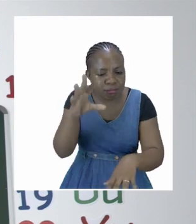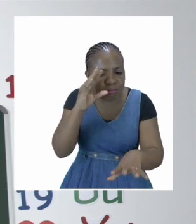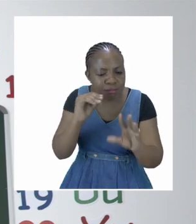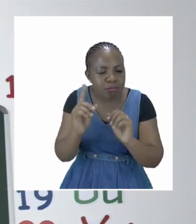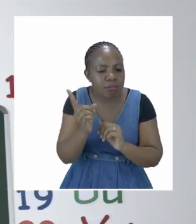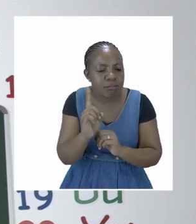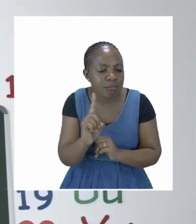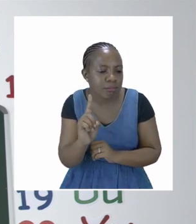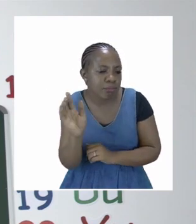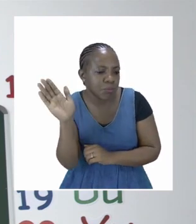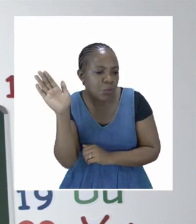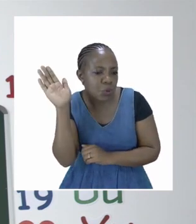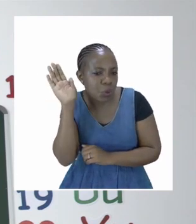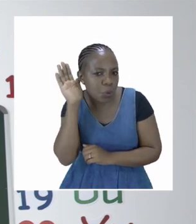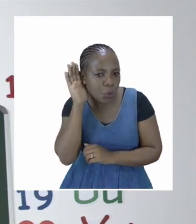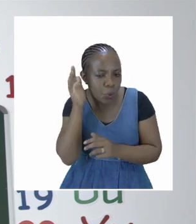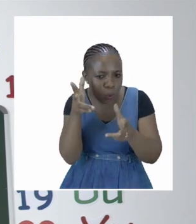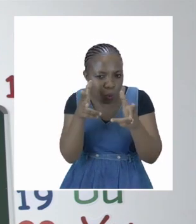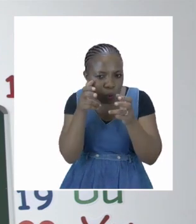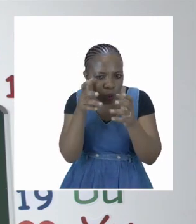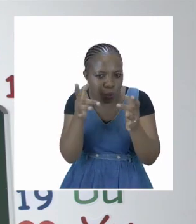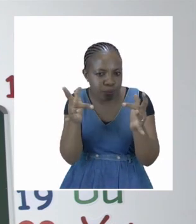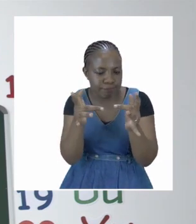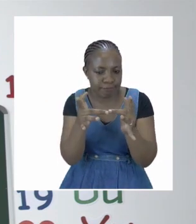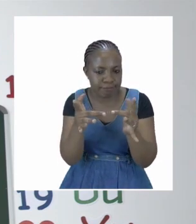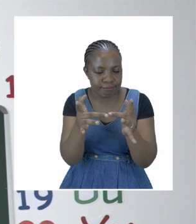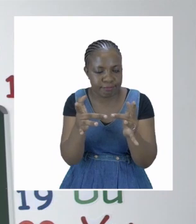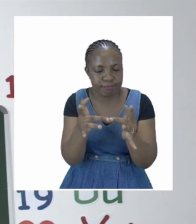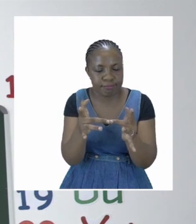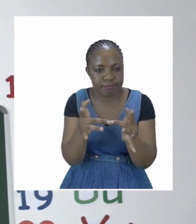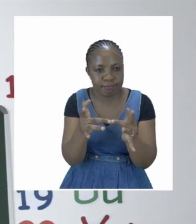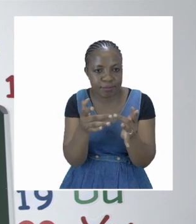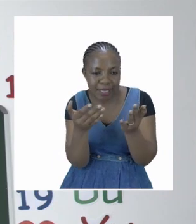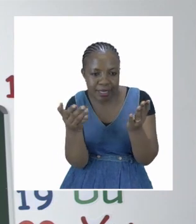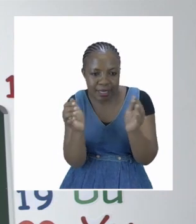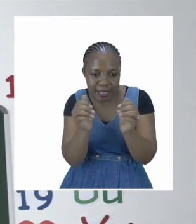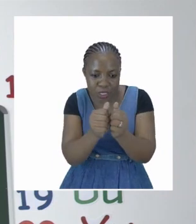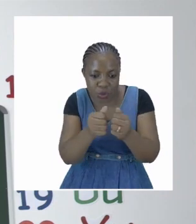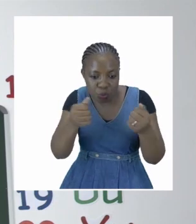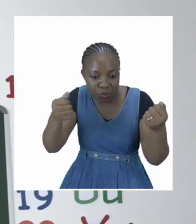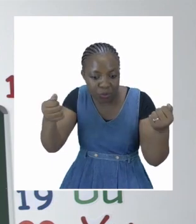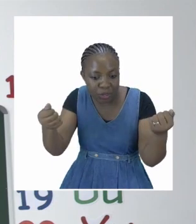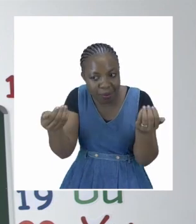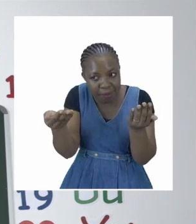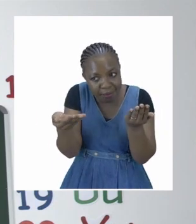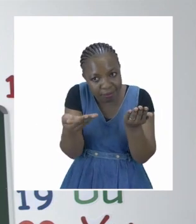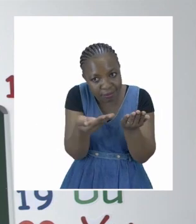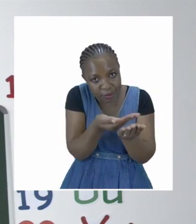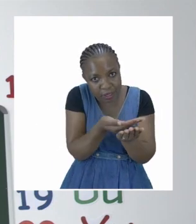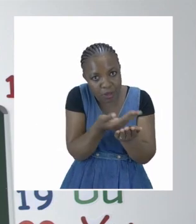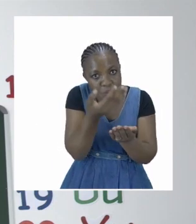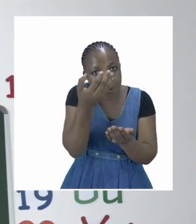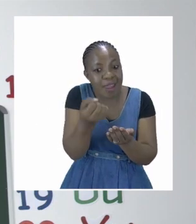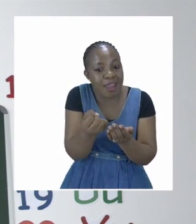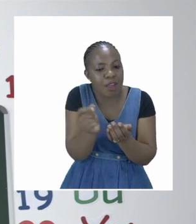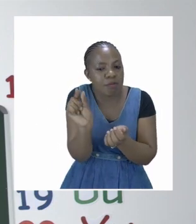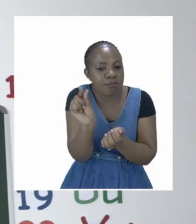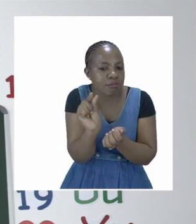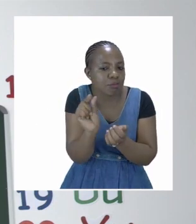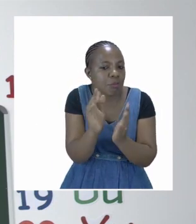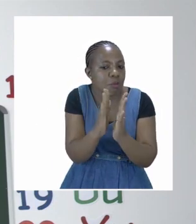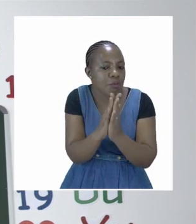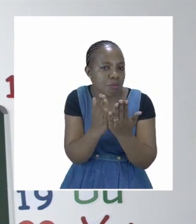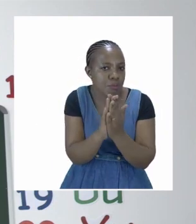or watching online. Inside the newspapers, there is an insert of the lesson